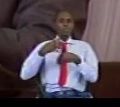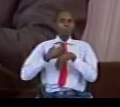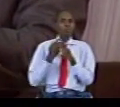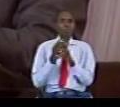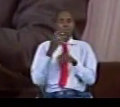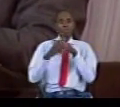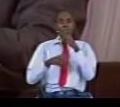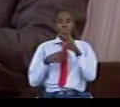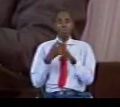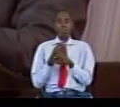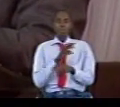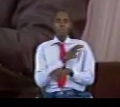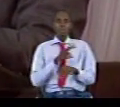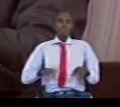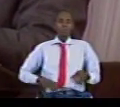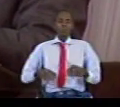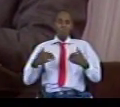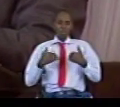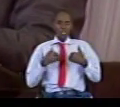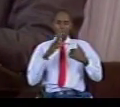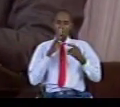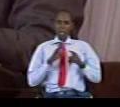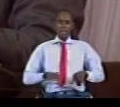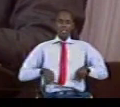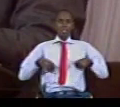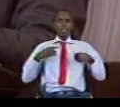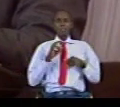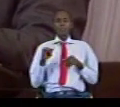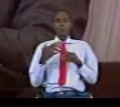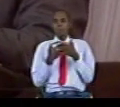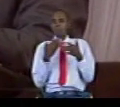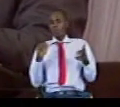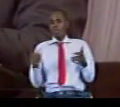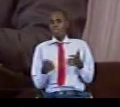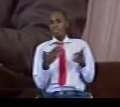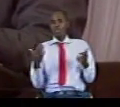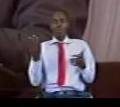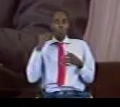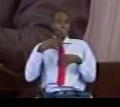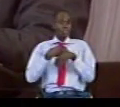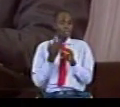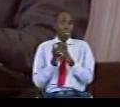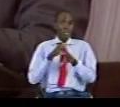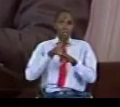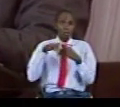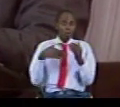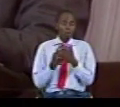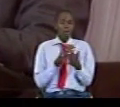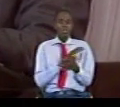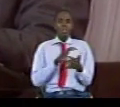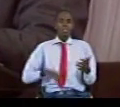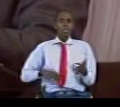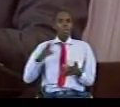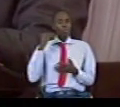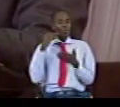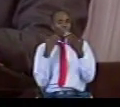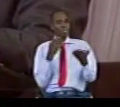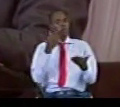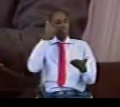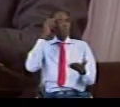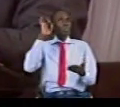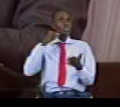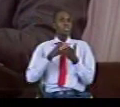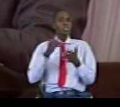had been in existence. And before anything was created at all, Christ was there, because he's eternal. And he says,